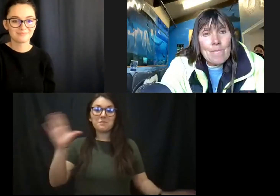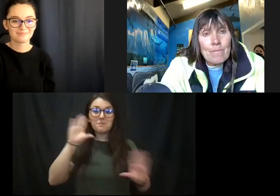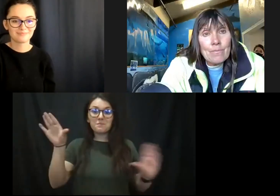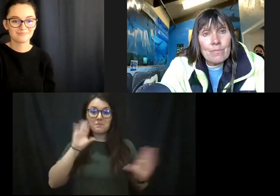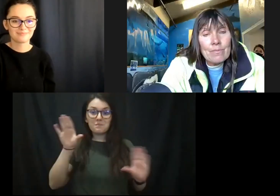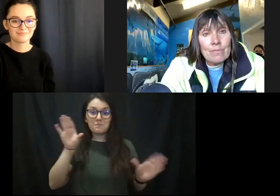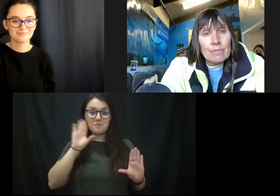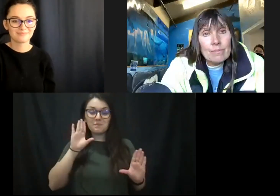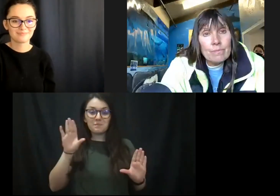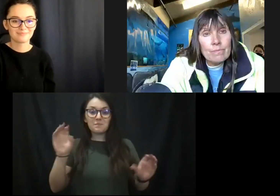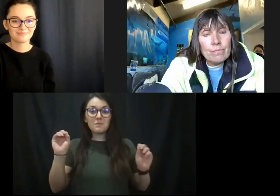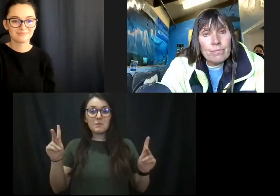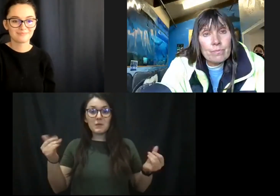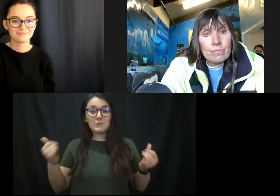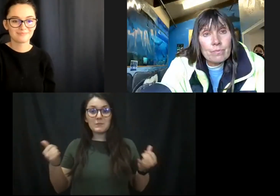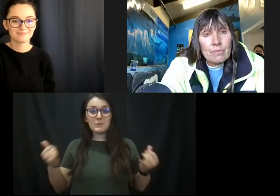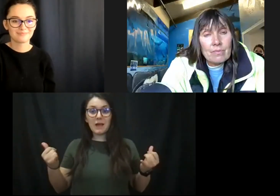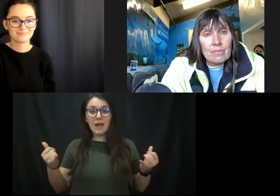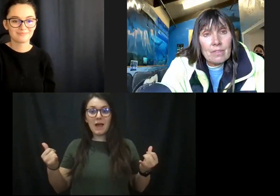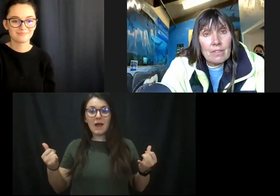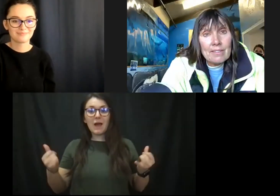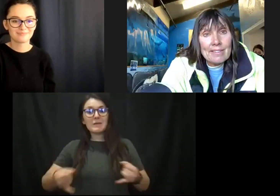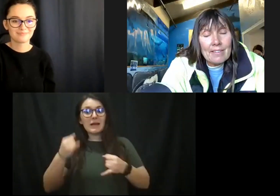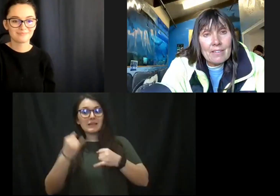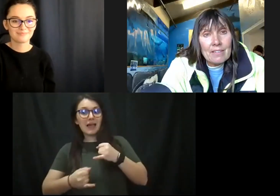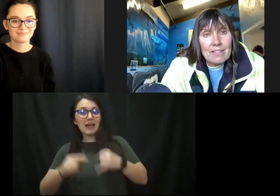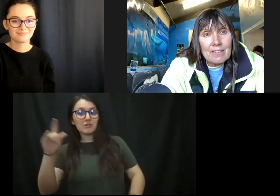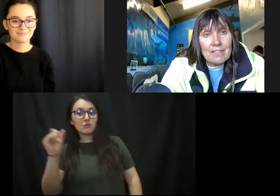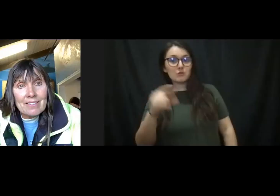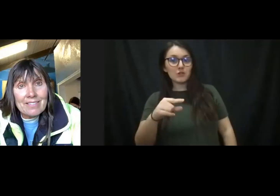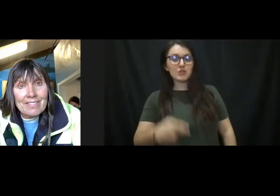Okay, how about our last one, Mohammed?